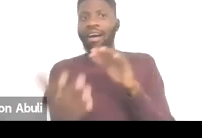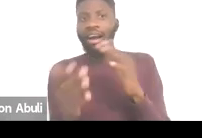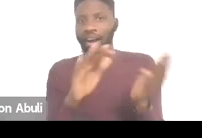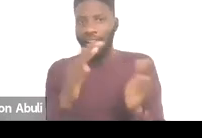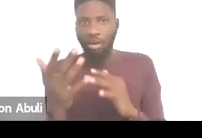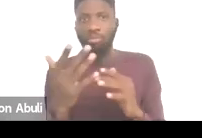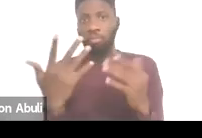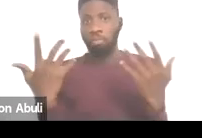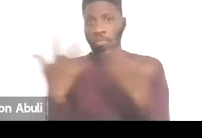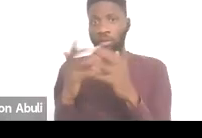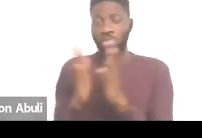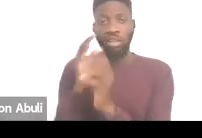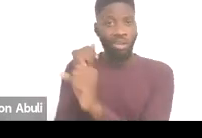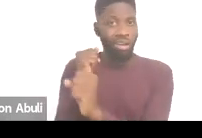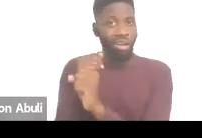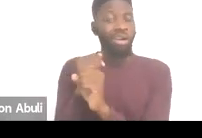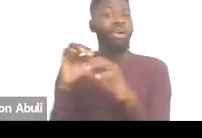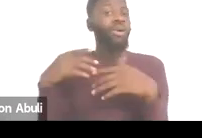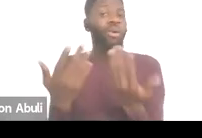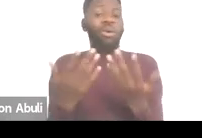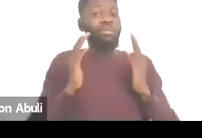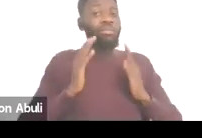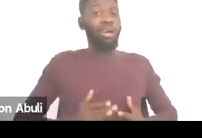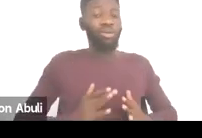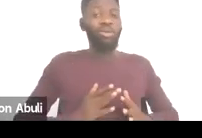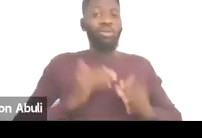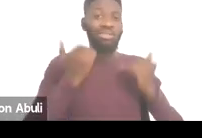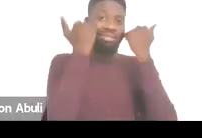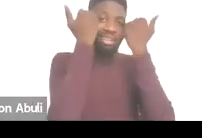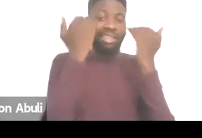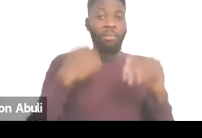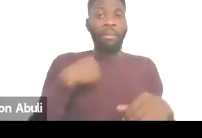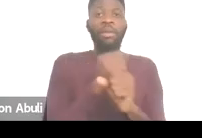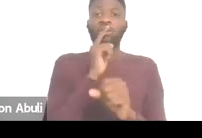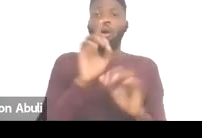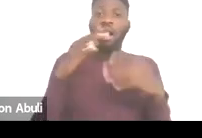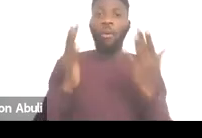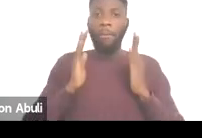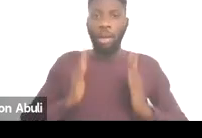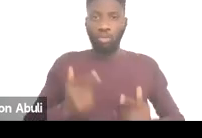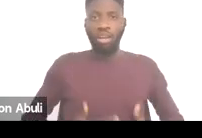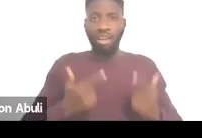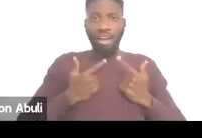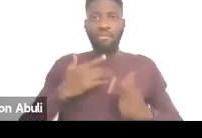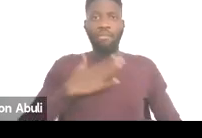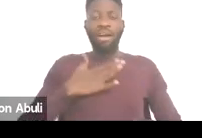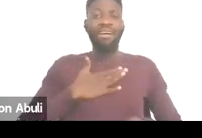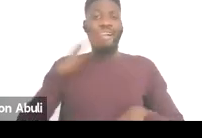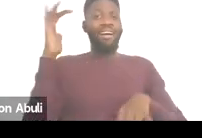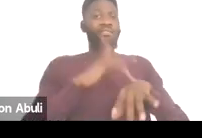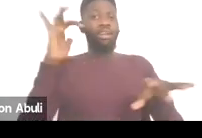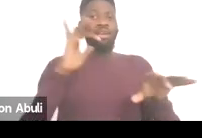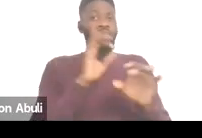related? Is it personal related? How do I make sure that my personal life does not affect